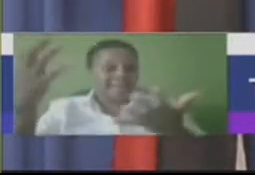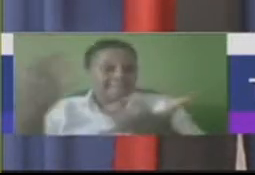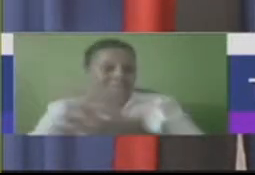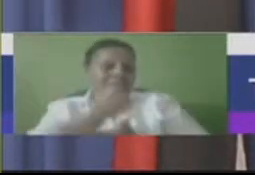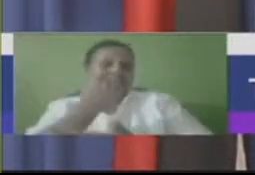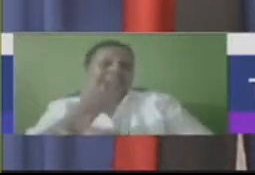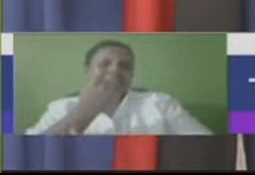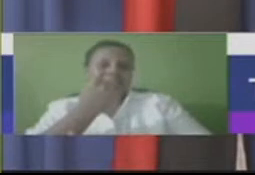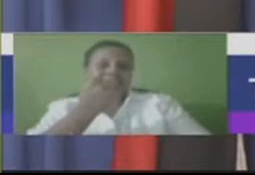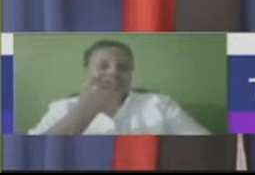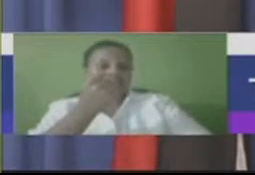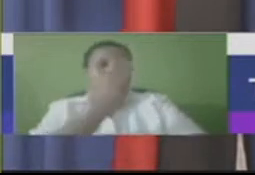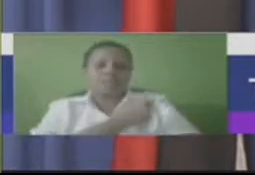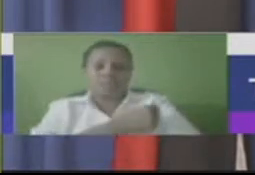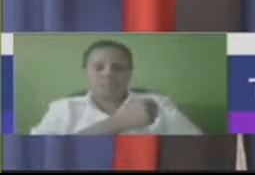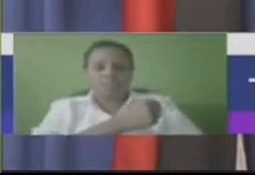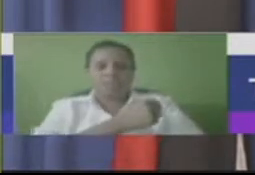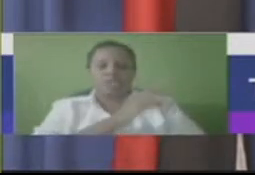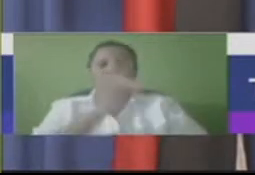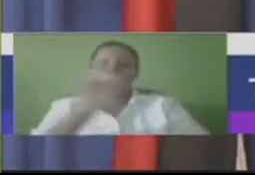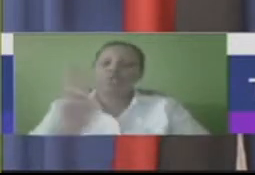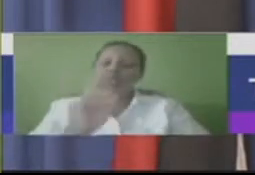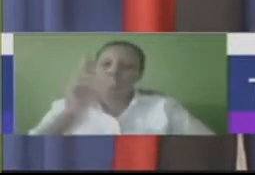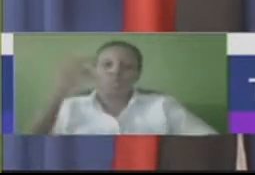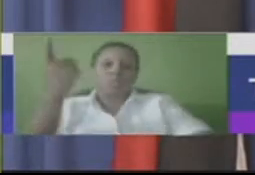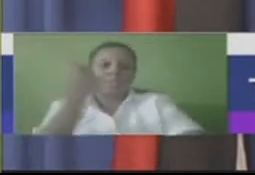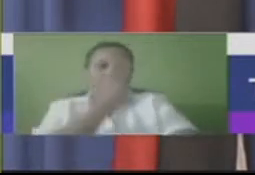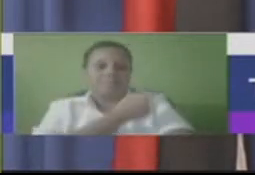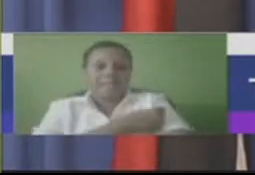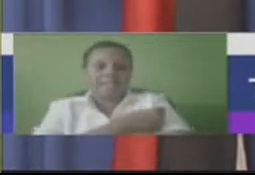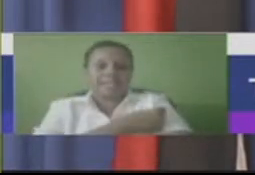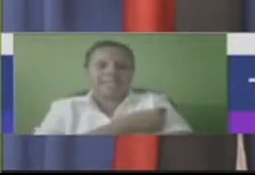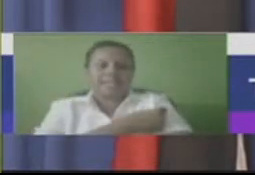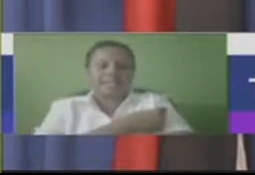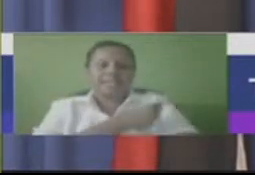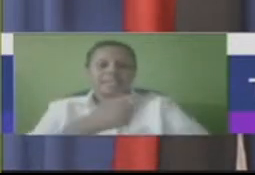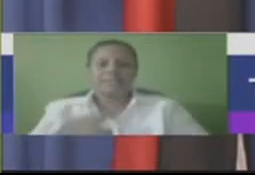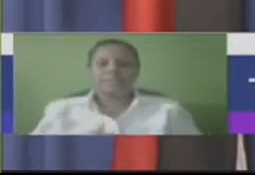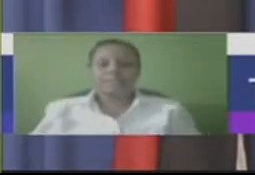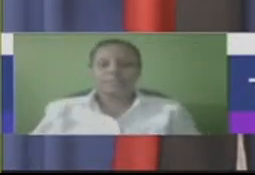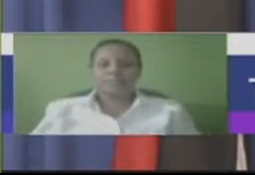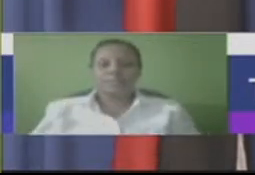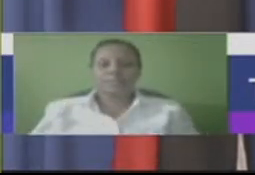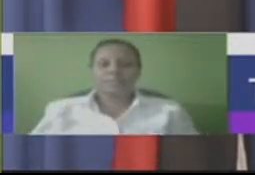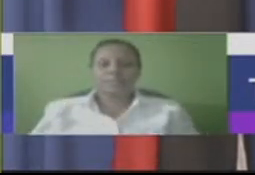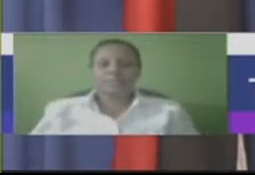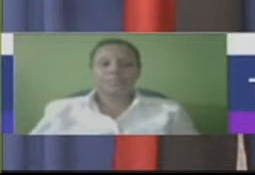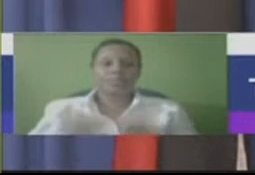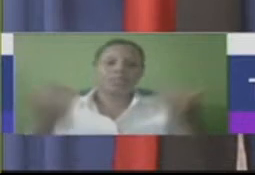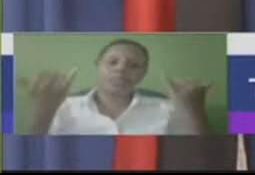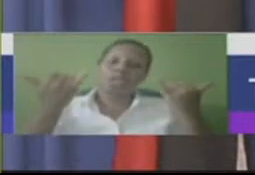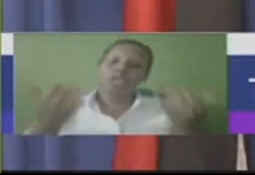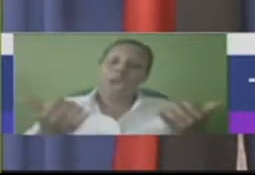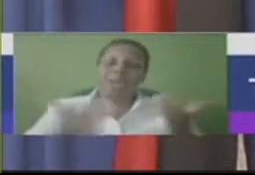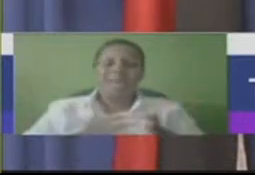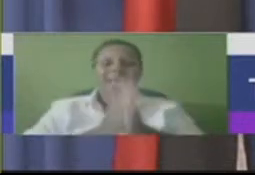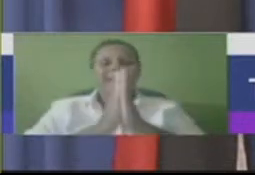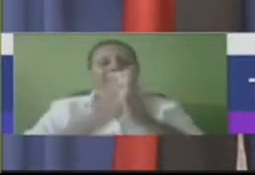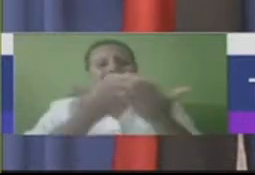each individual in that situation. So I would like to ask Dr. Parasram at this